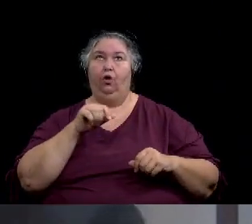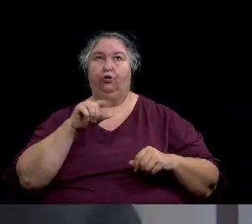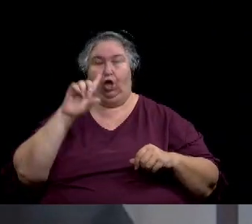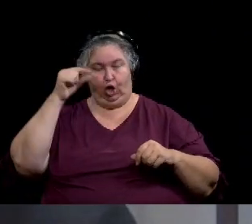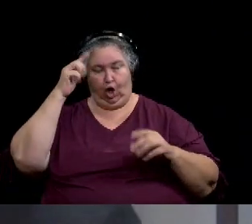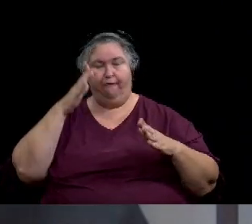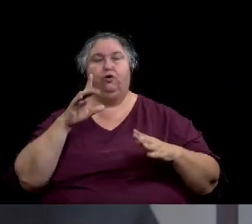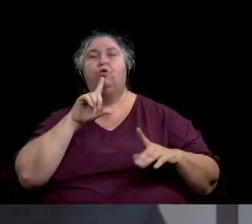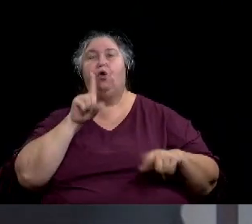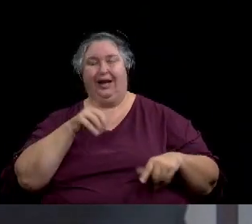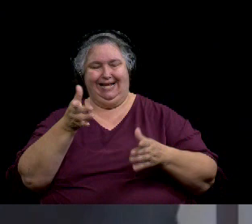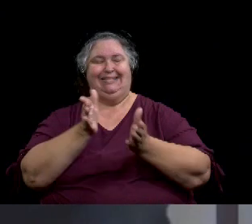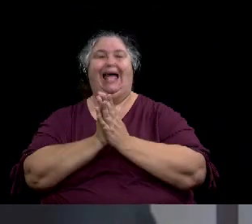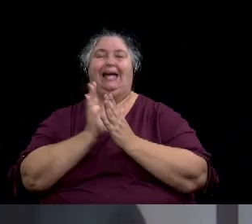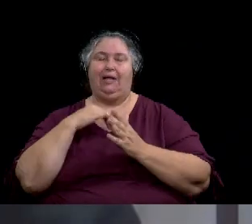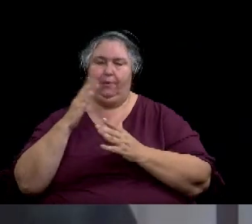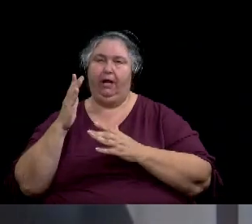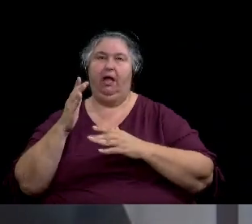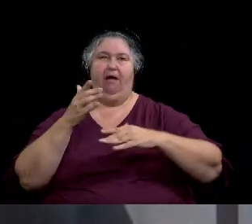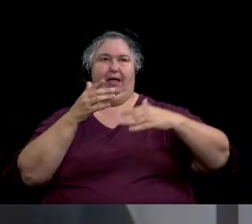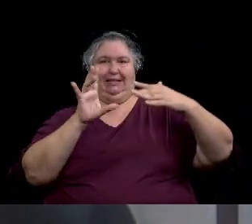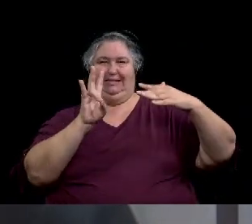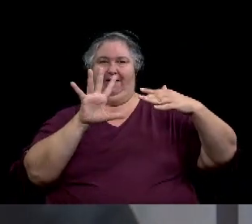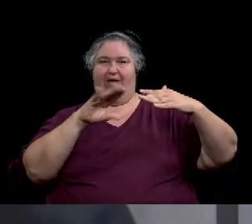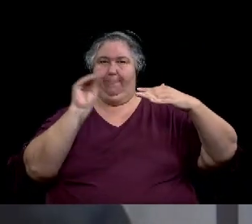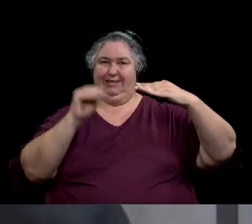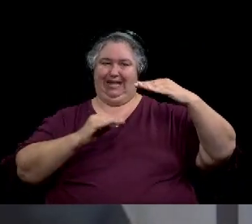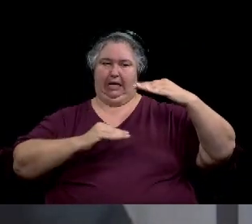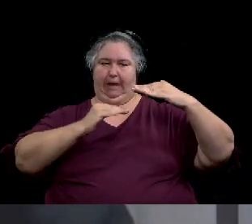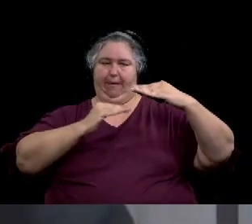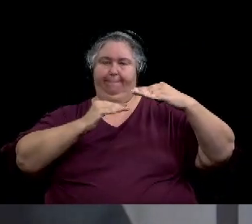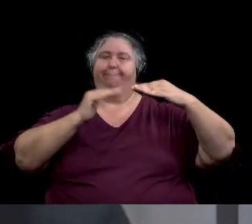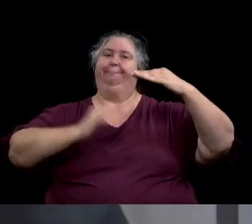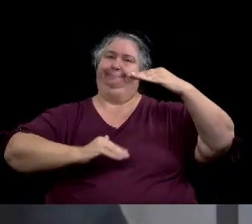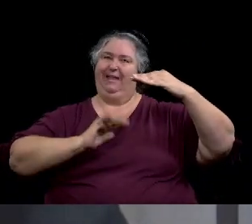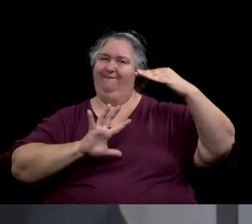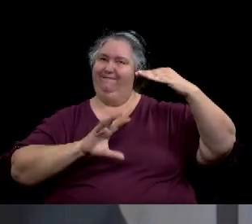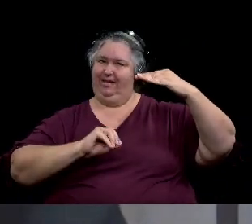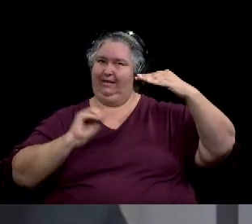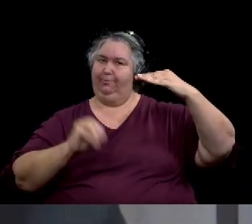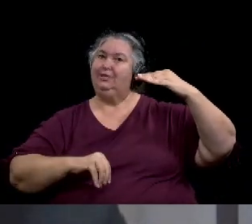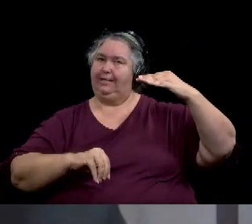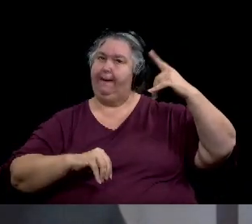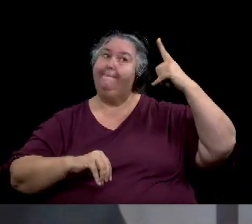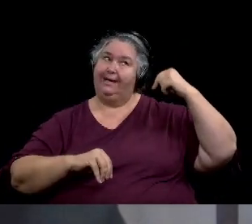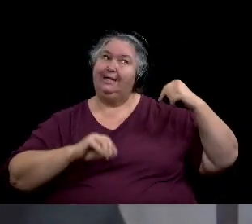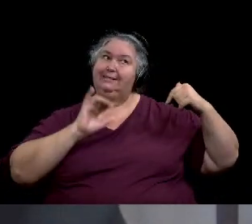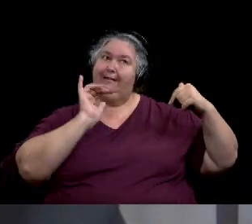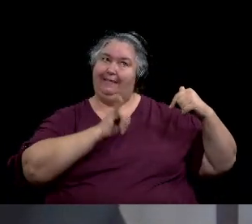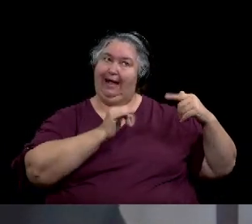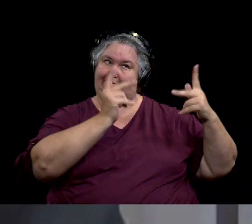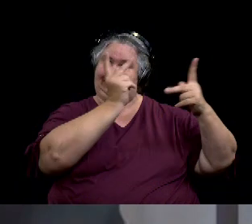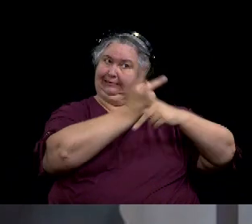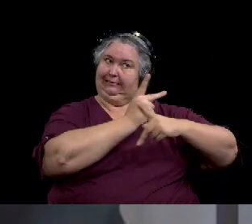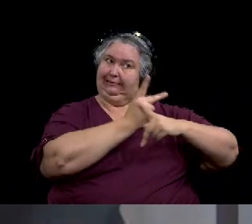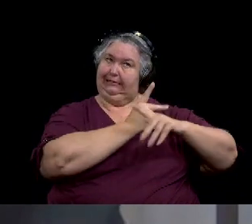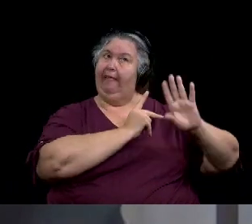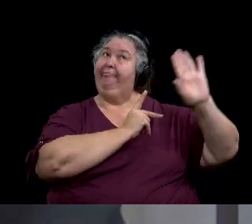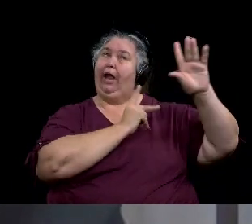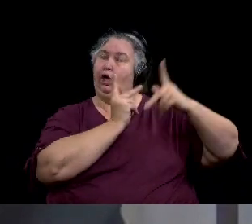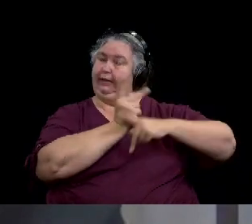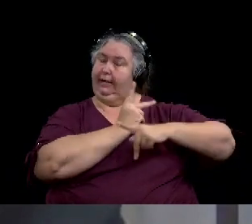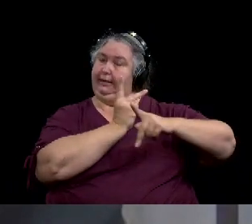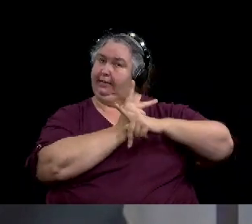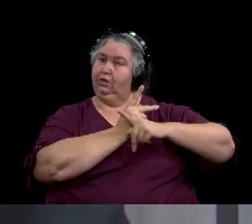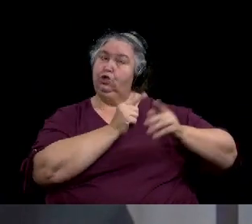go back from 75% to 50% based on the fact that his calculations or their